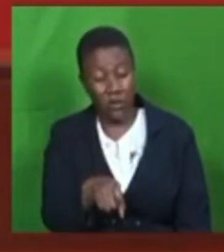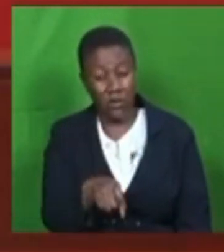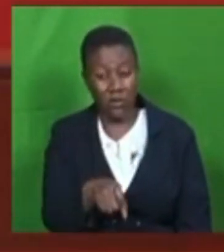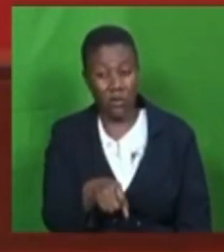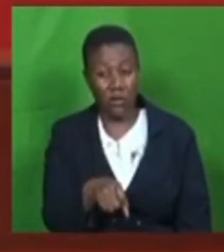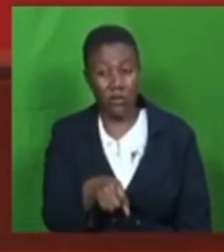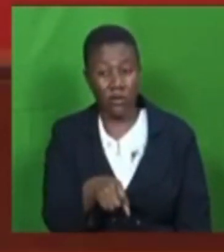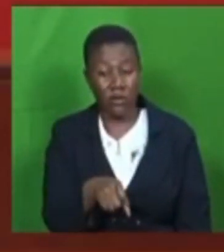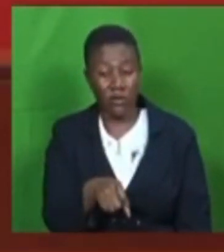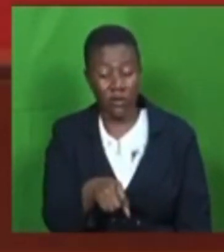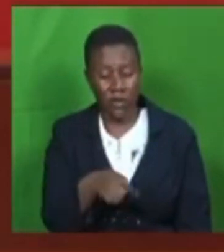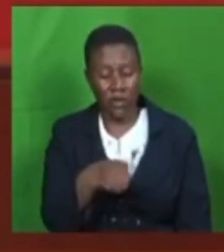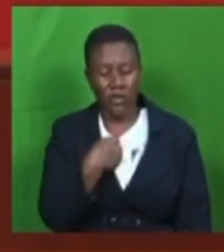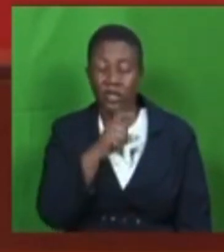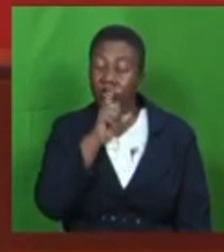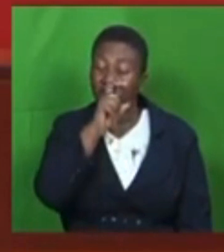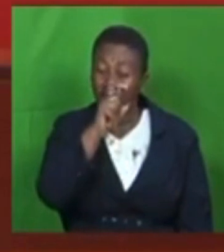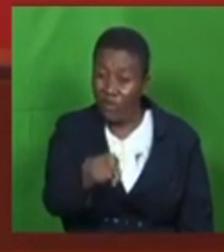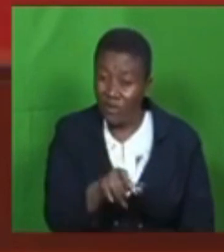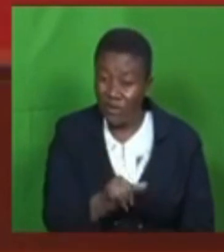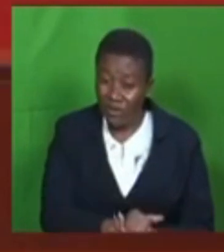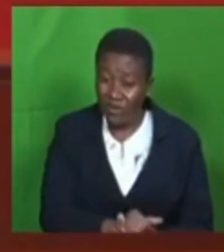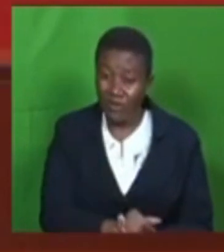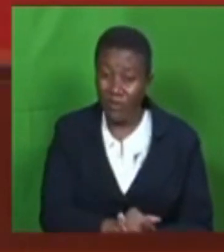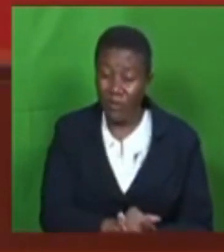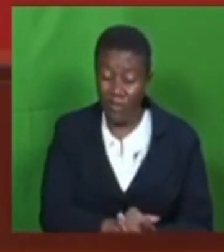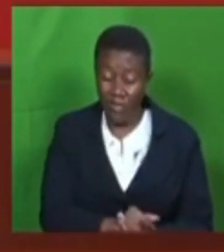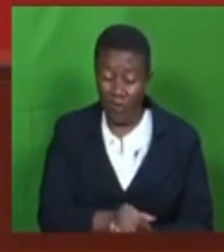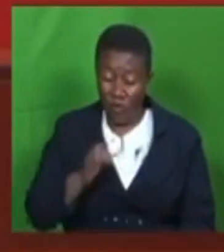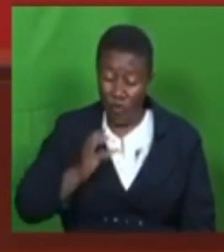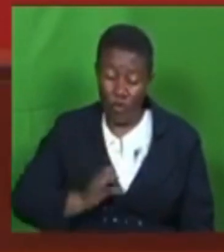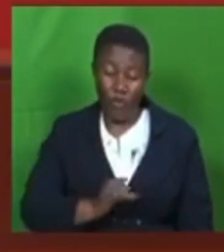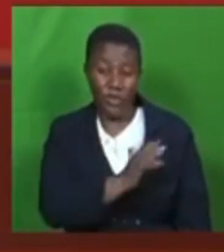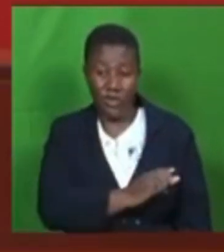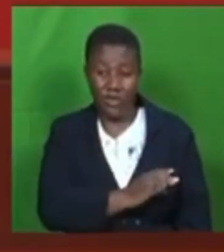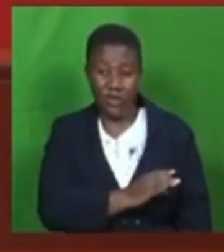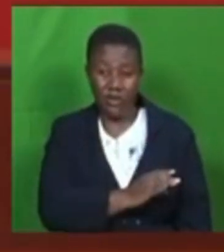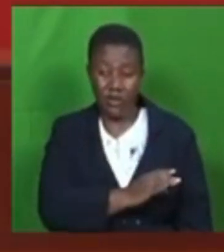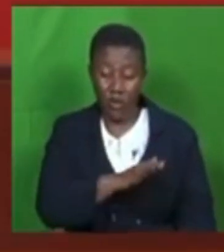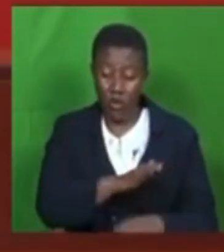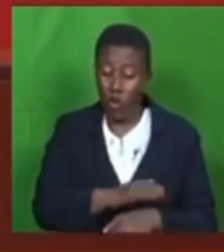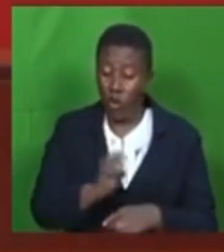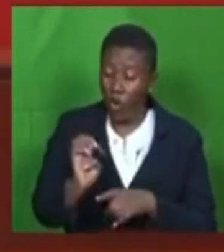and I hereby direct, that the Committee on Employment and